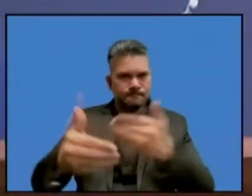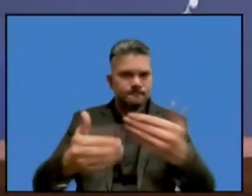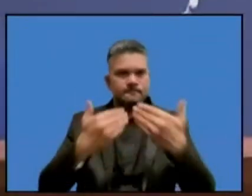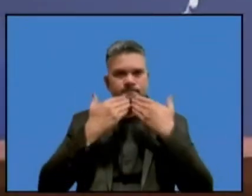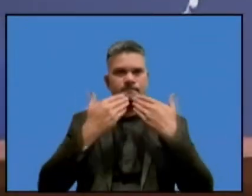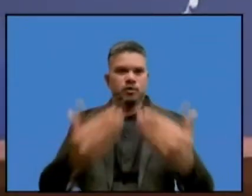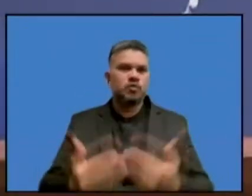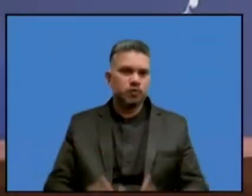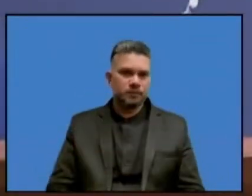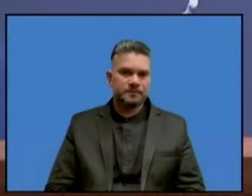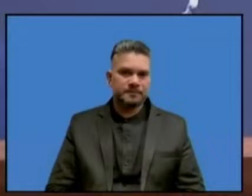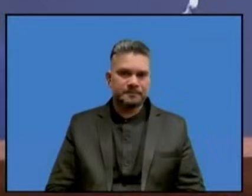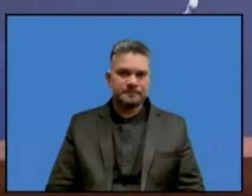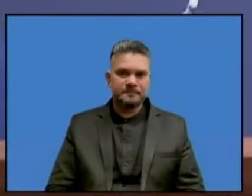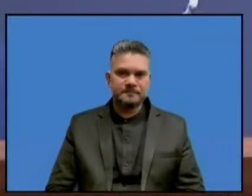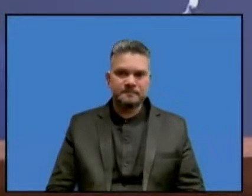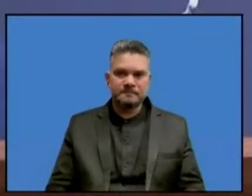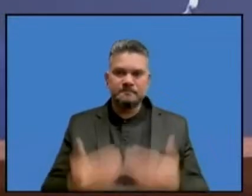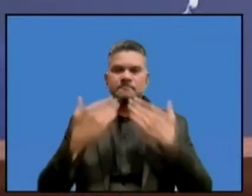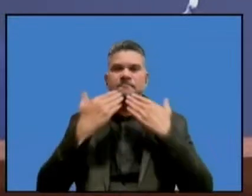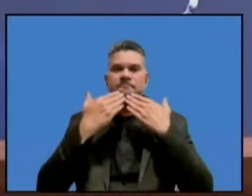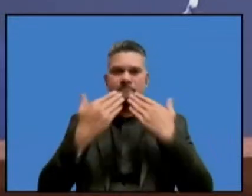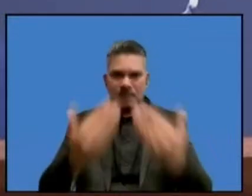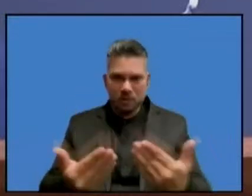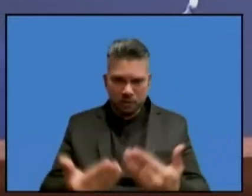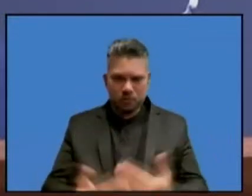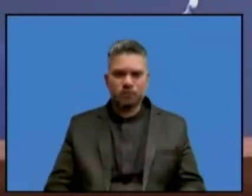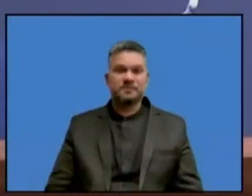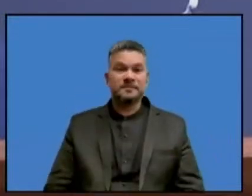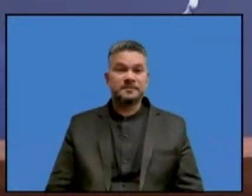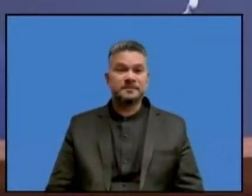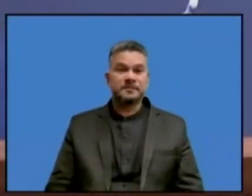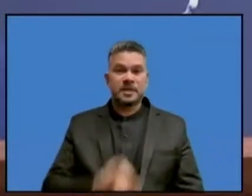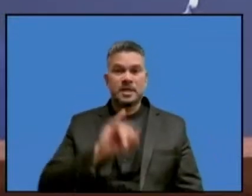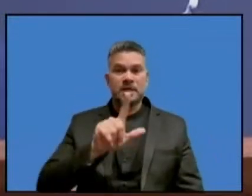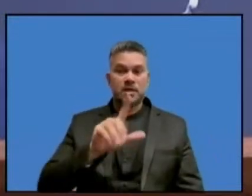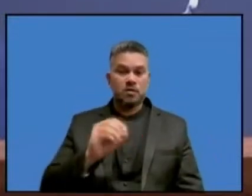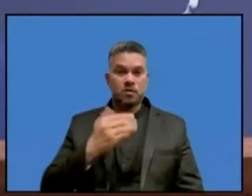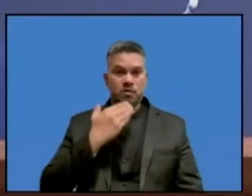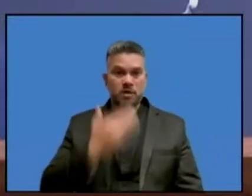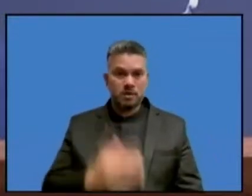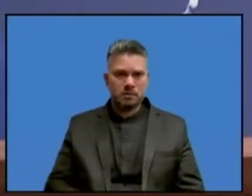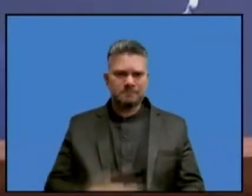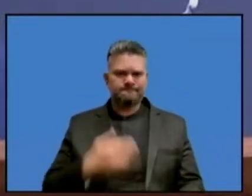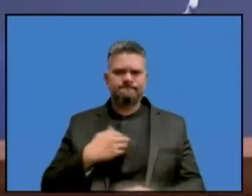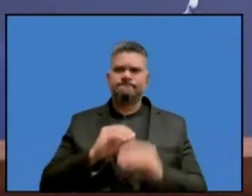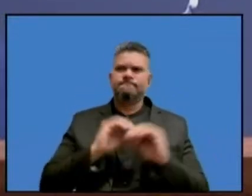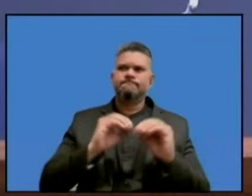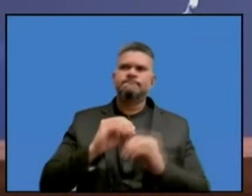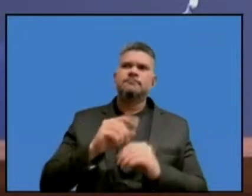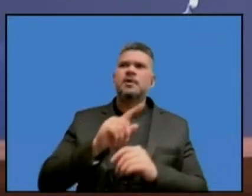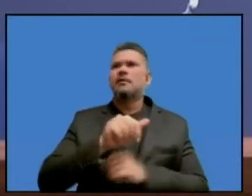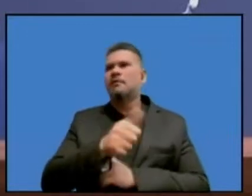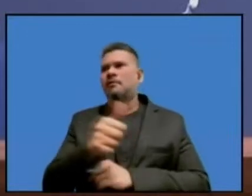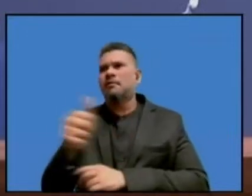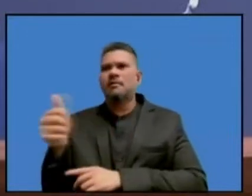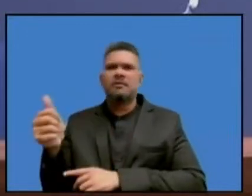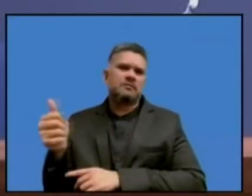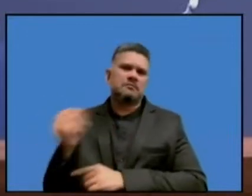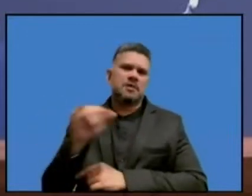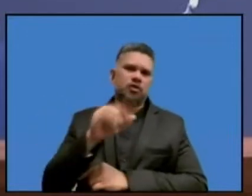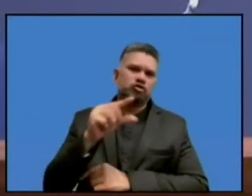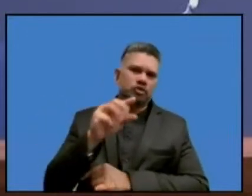Thank you so much, ILO. As I see no other request from intergovernmental organizations